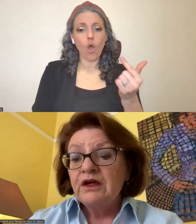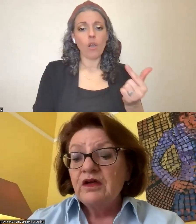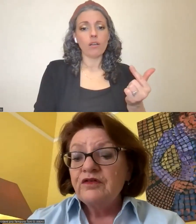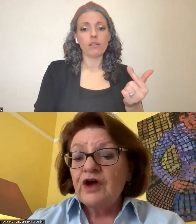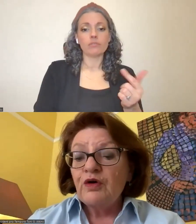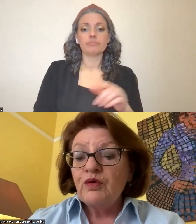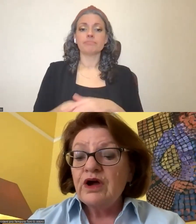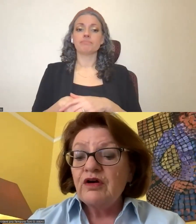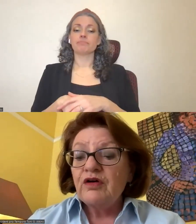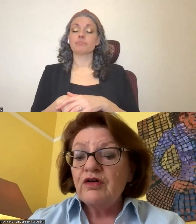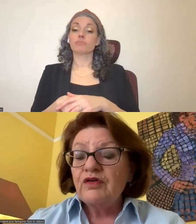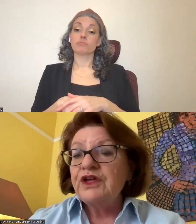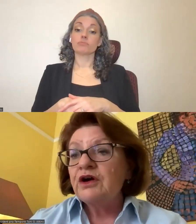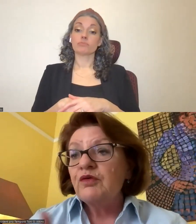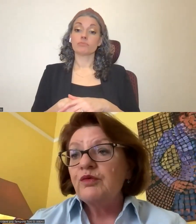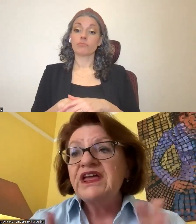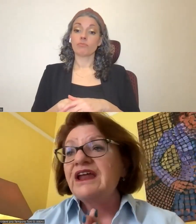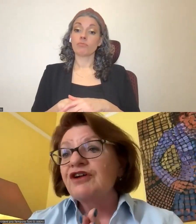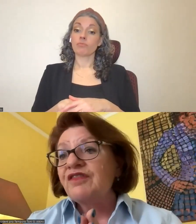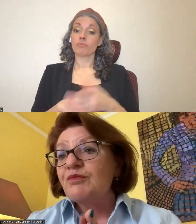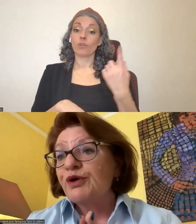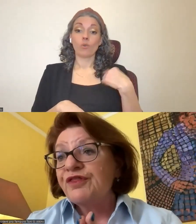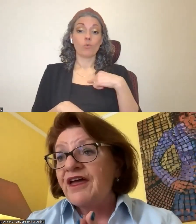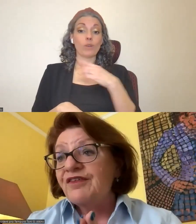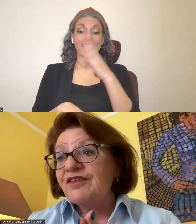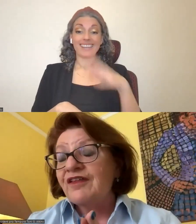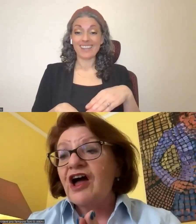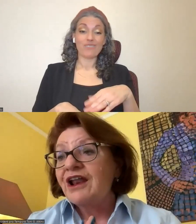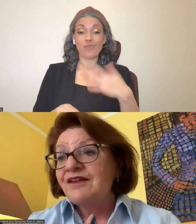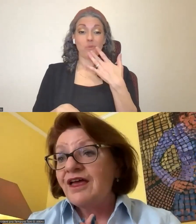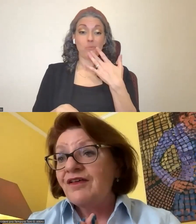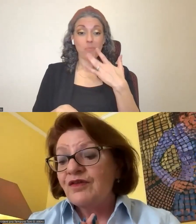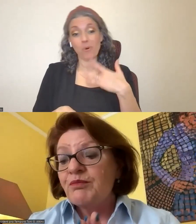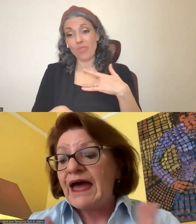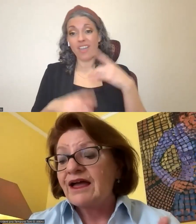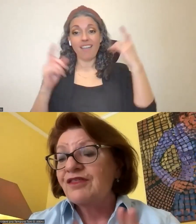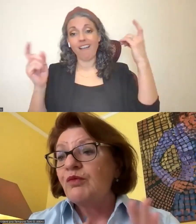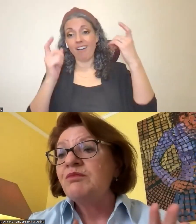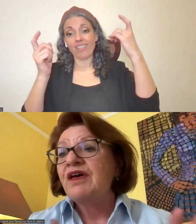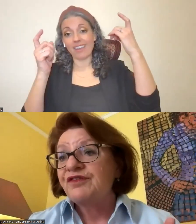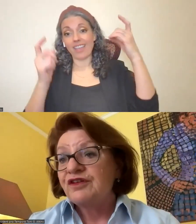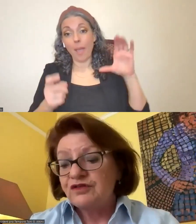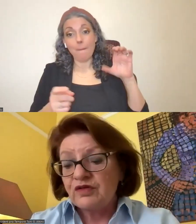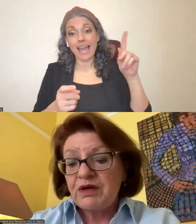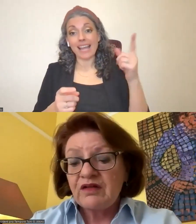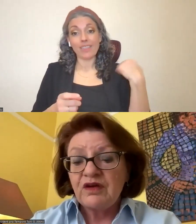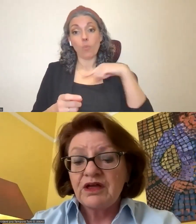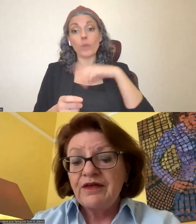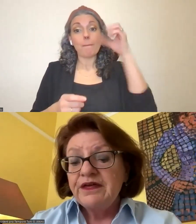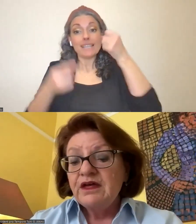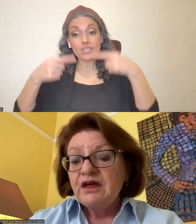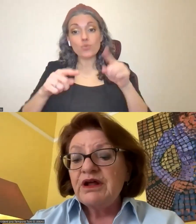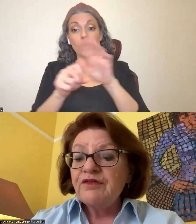vulnerable. So, we can never get the birthdays and the holidays back that we missed during the